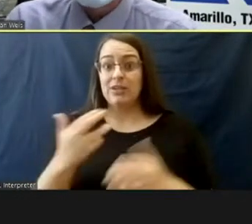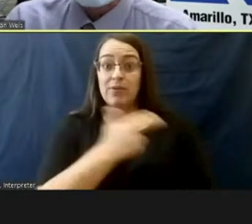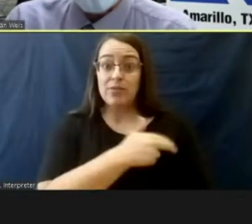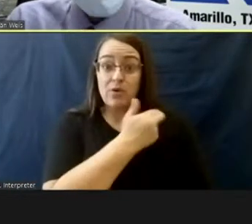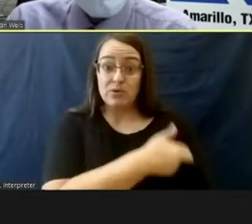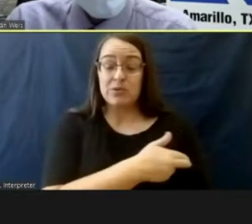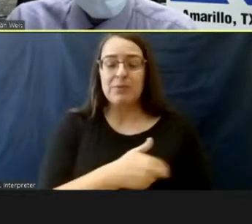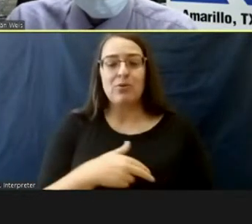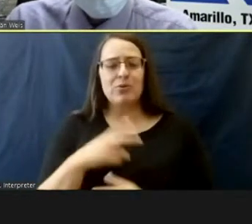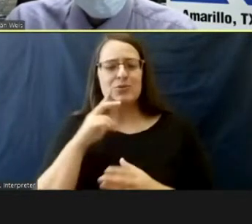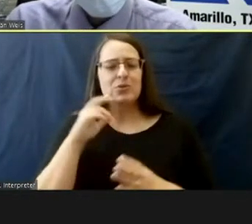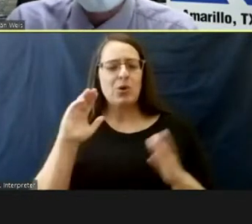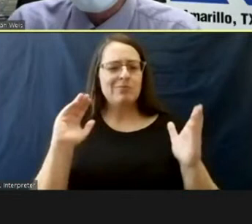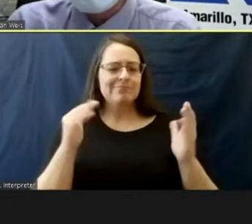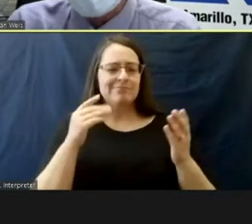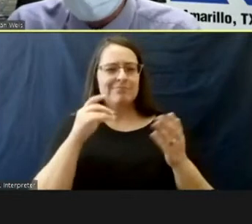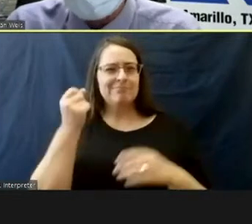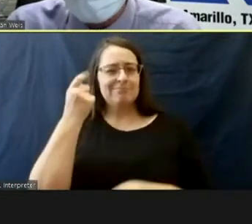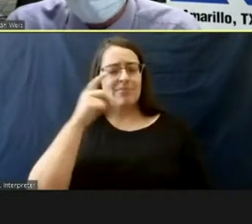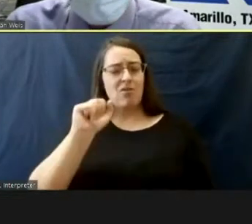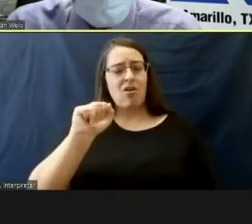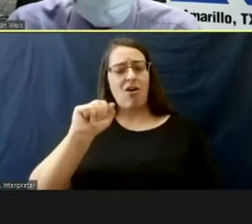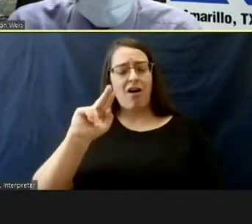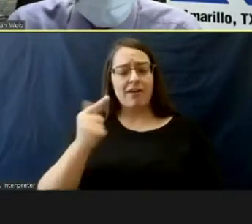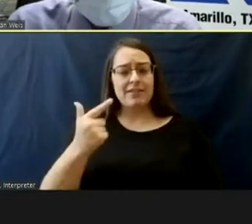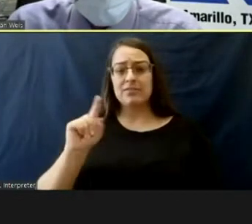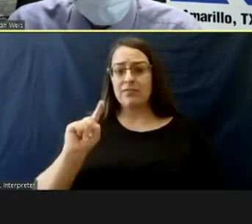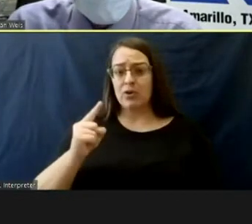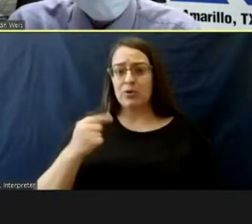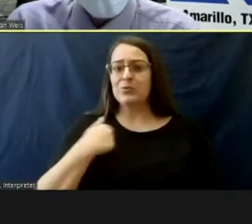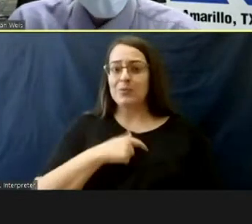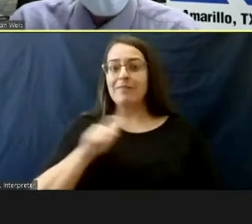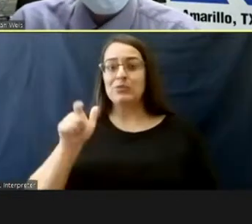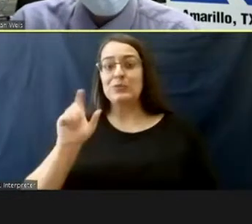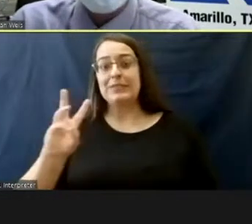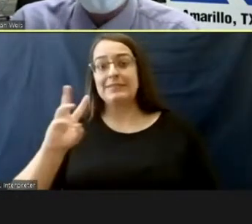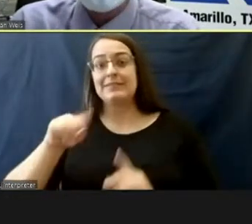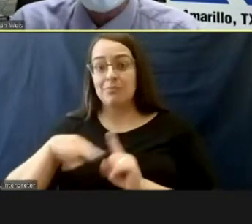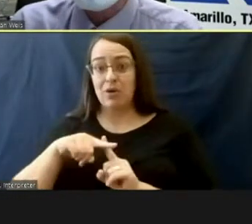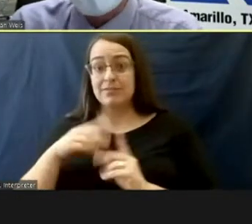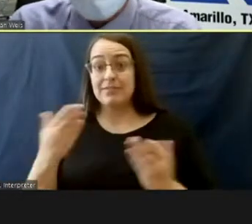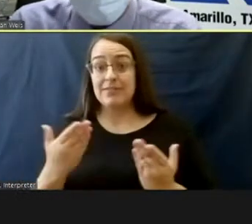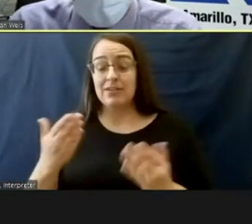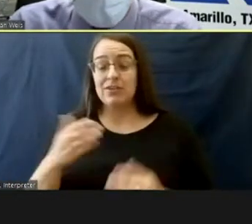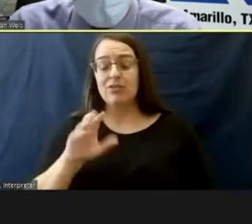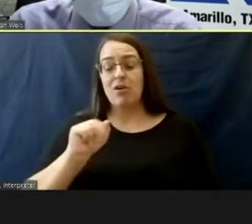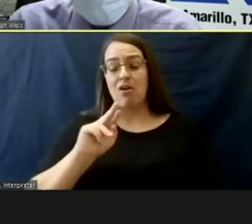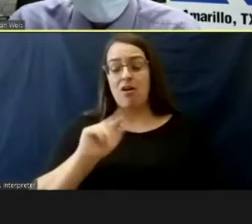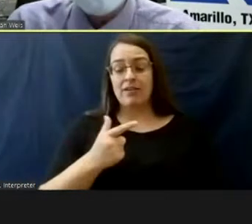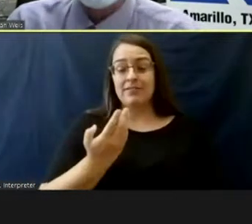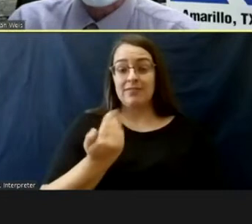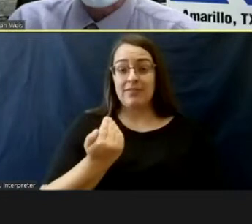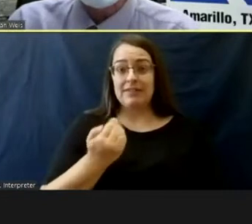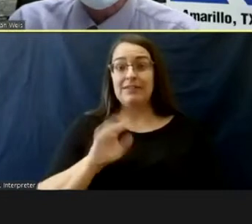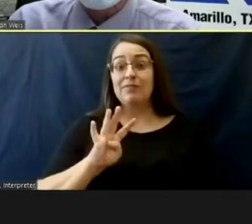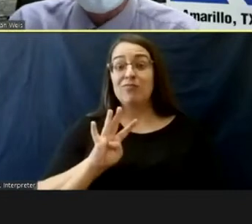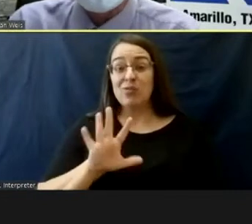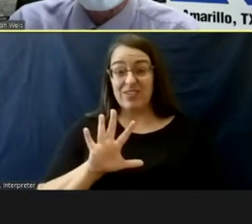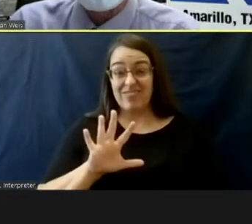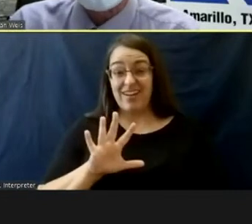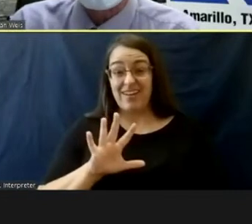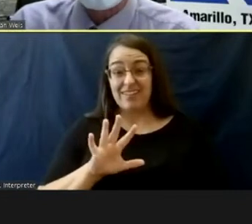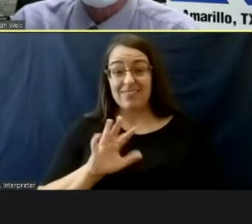perspective, on August 1st, we were at 26 positives in the hospital. By August 15th, we were at 45. It was on